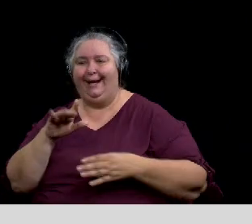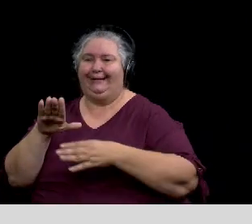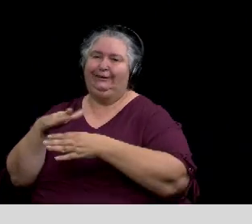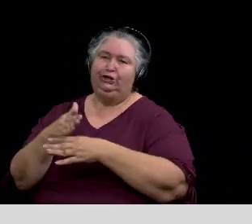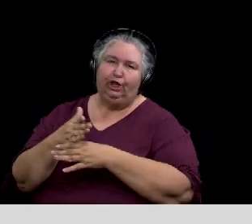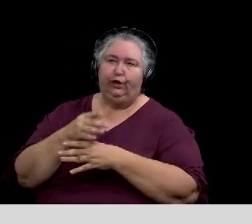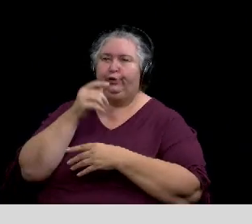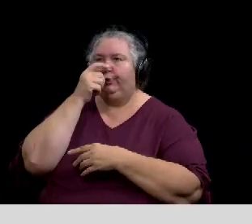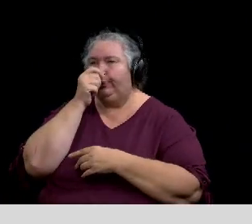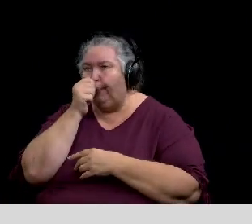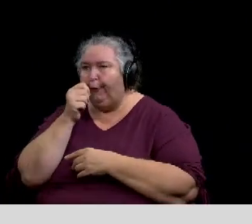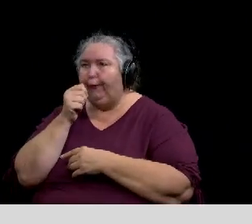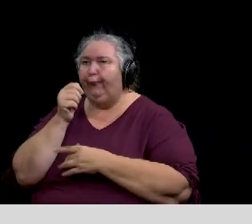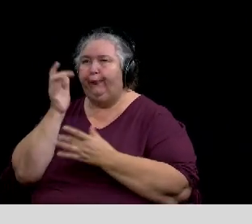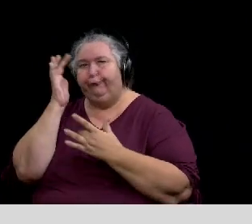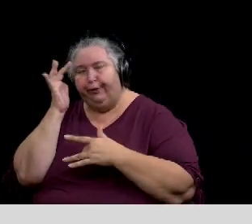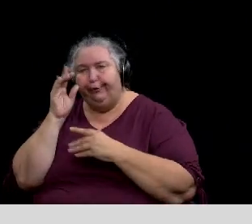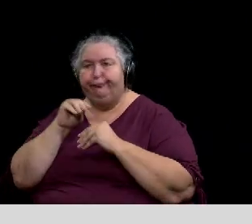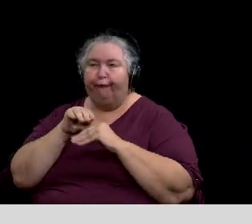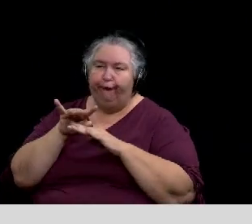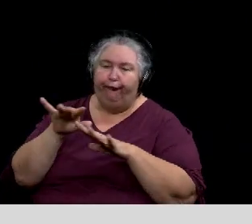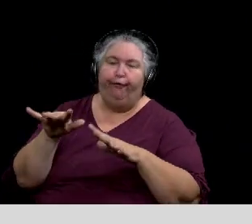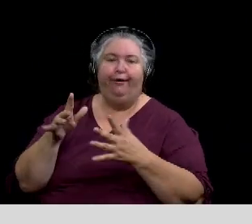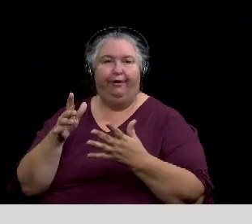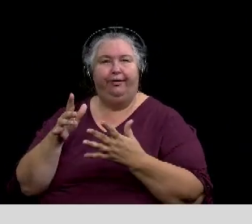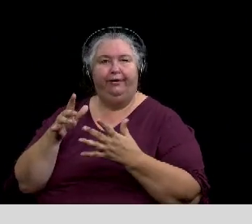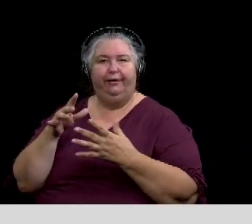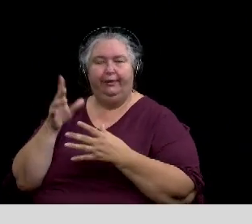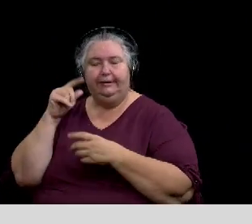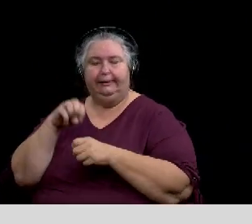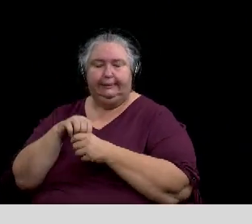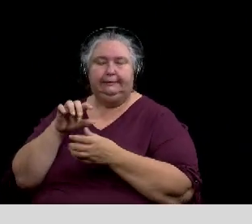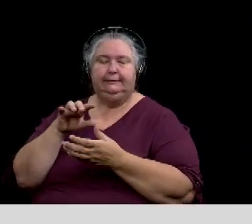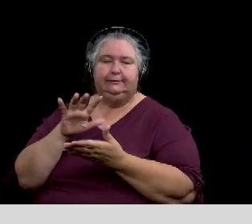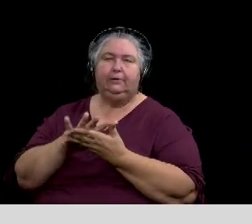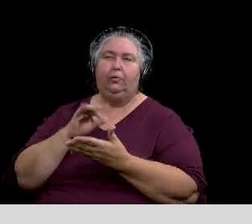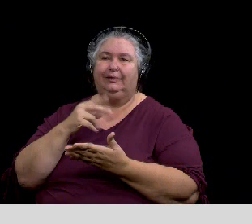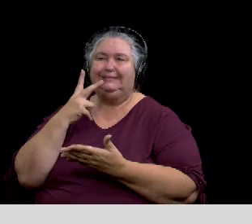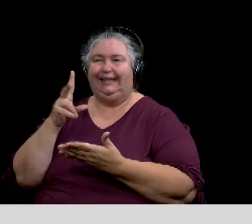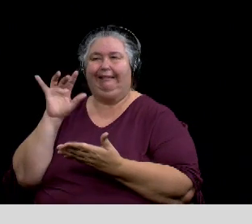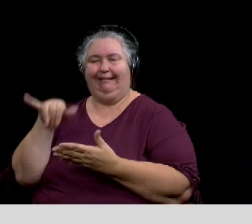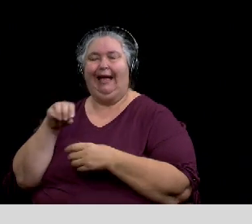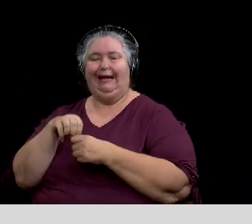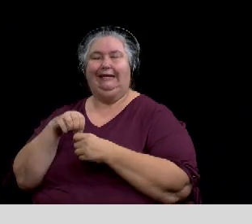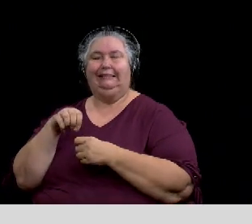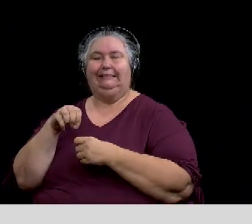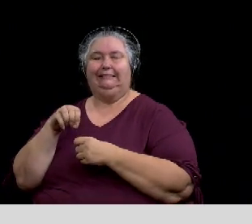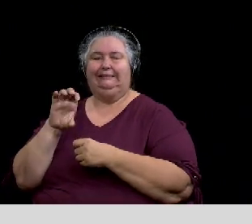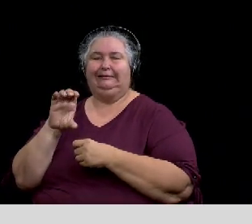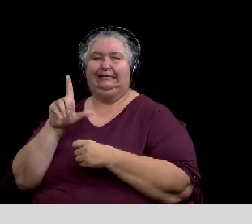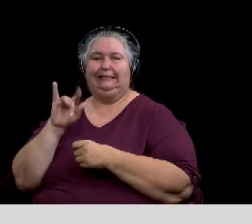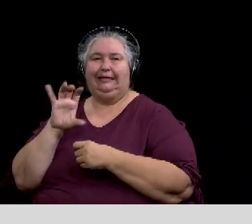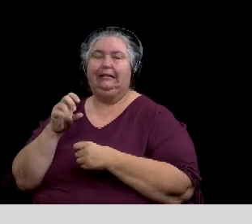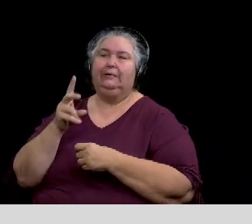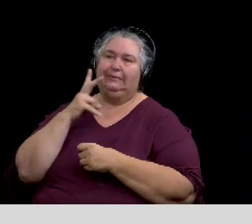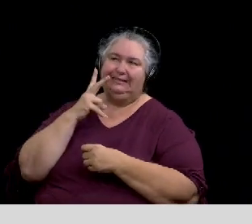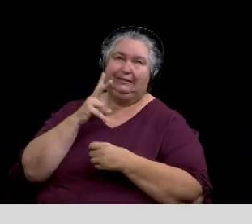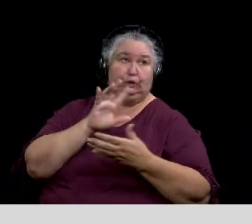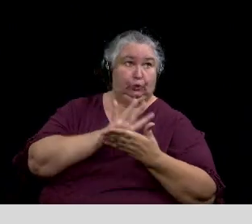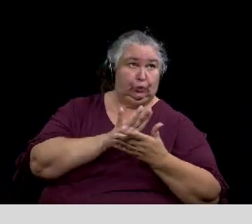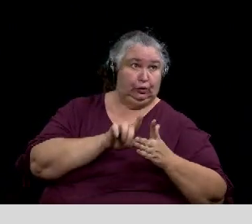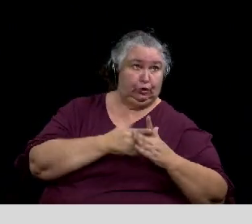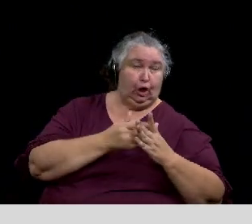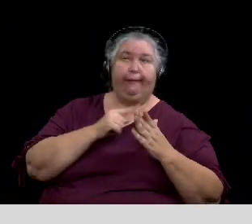cold viruses, and we're seeing those in our clinic. So you see school start, we see a jump up